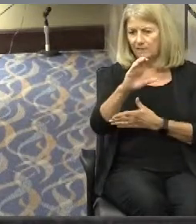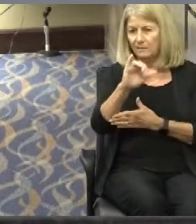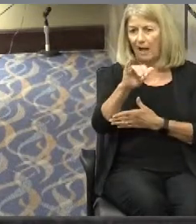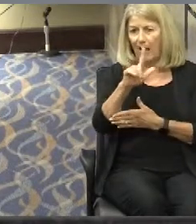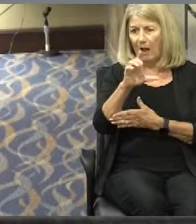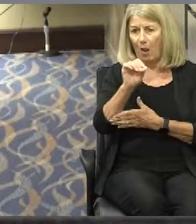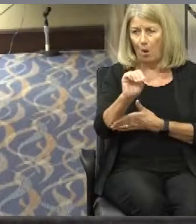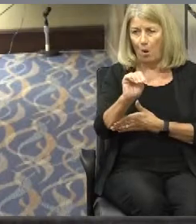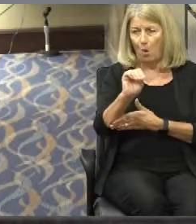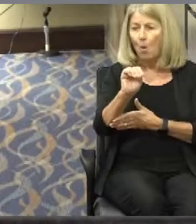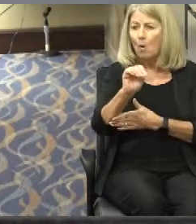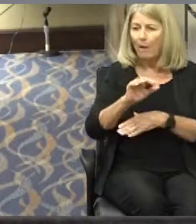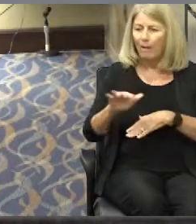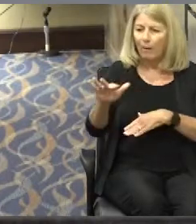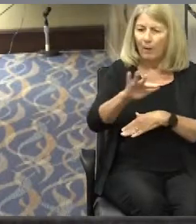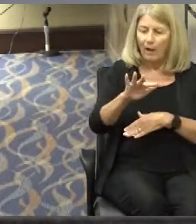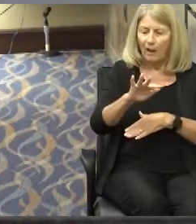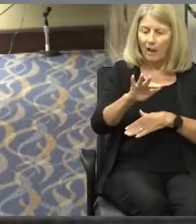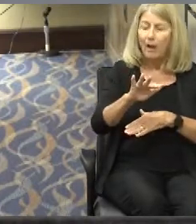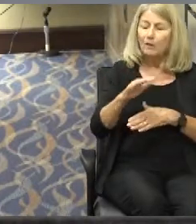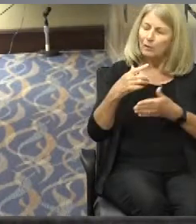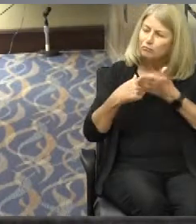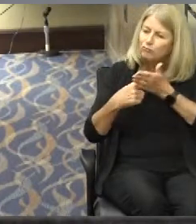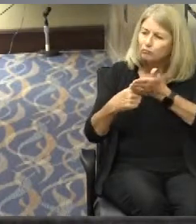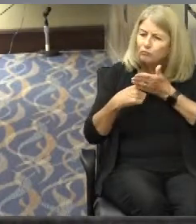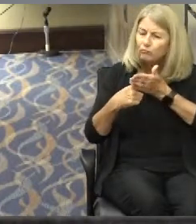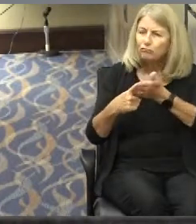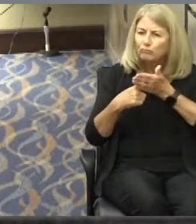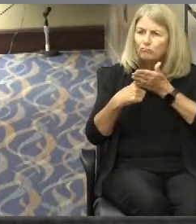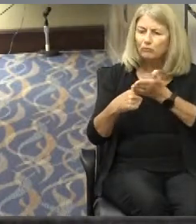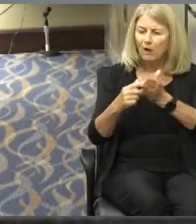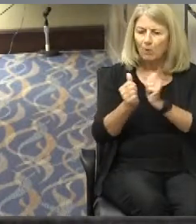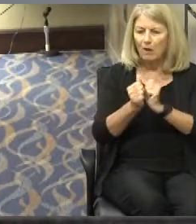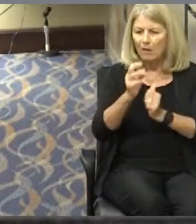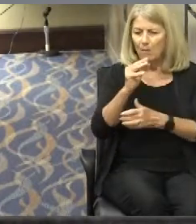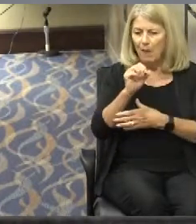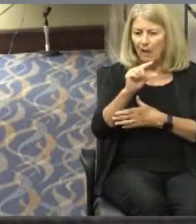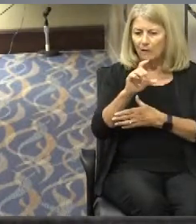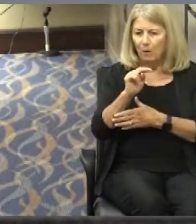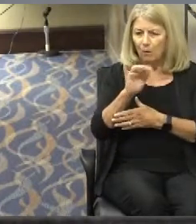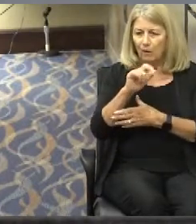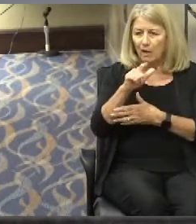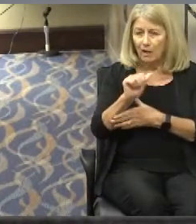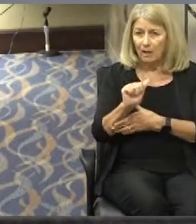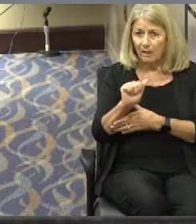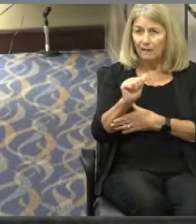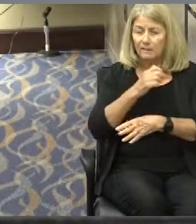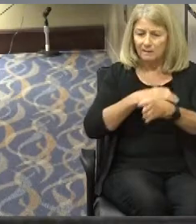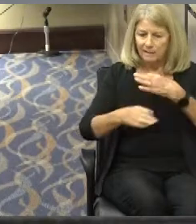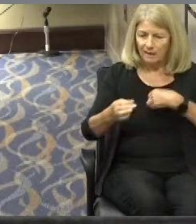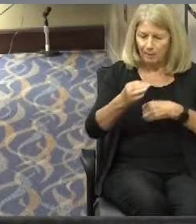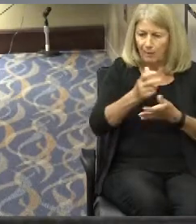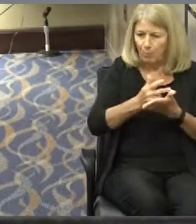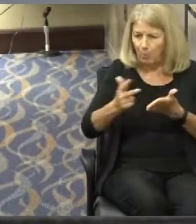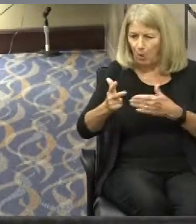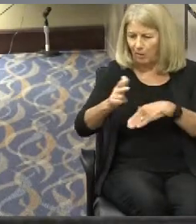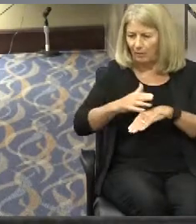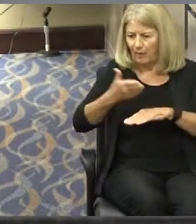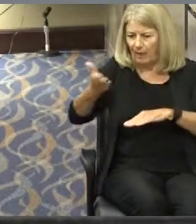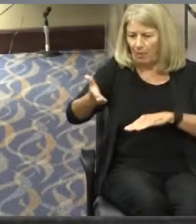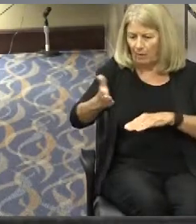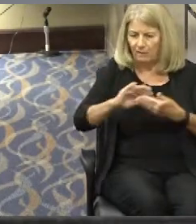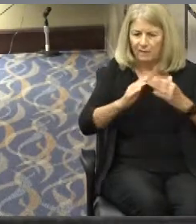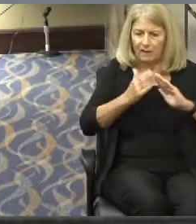After further communication with Magnolia, rather than the mobile visitor center being parked on the grounds, the city is going to be provided